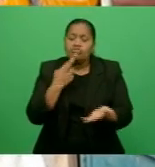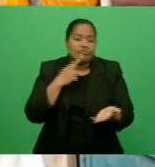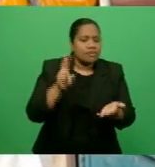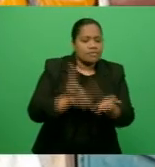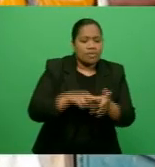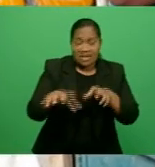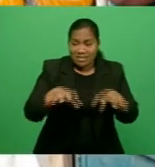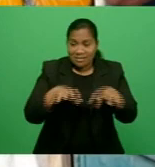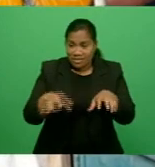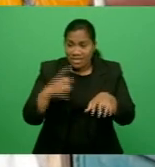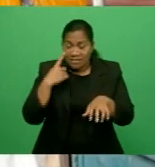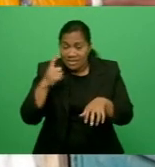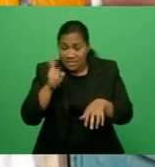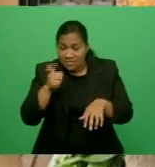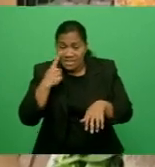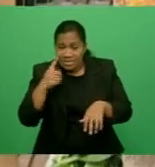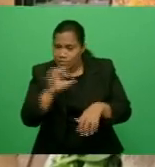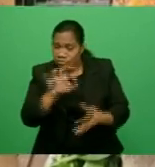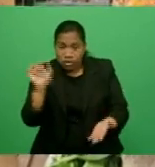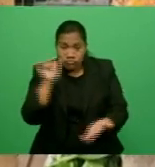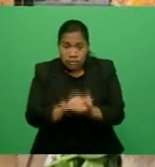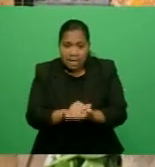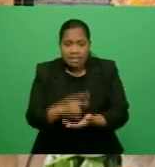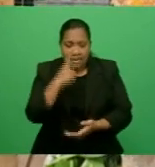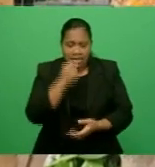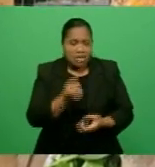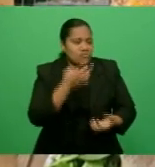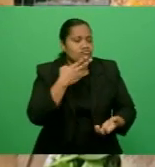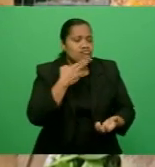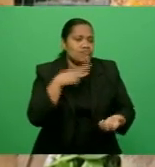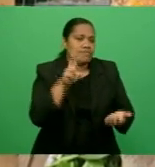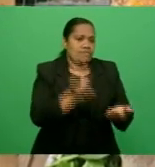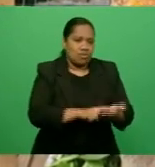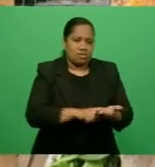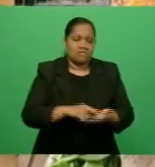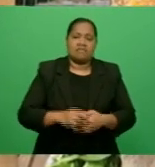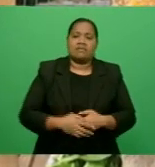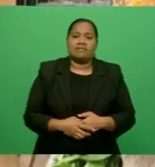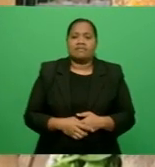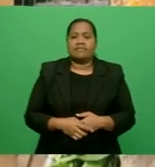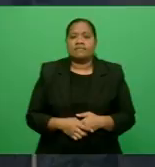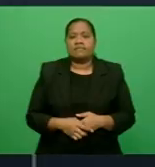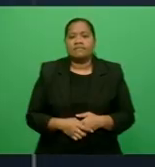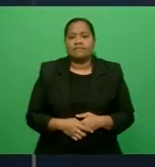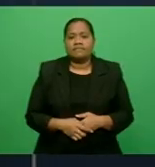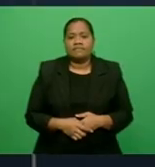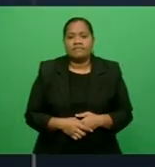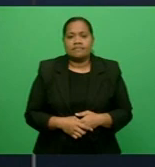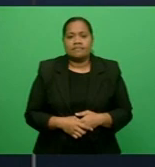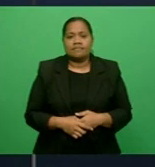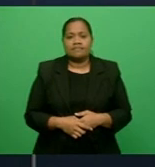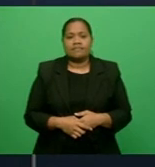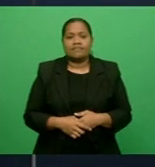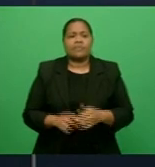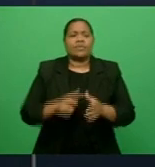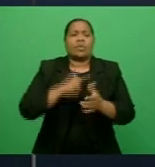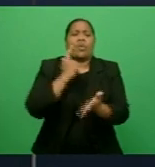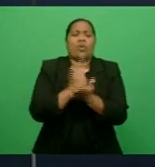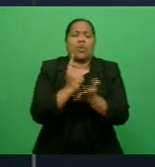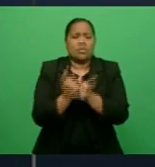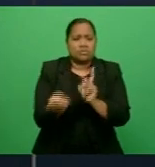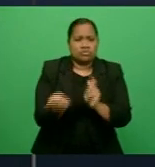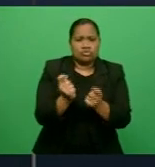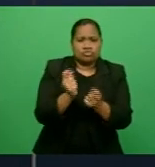relevant authorities and not take advantage of the situation at hand. Kelly Vadala, FBC News. A lot has changed for the good